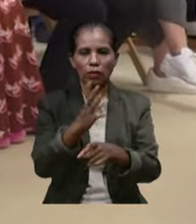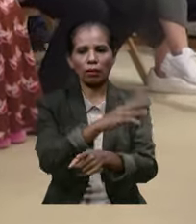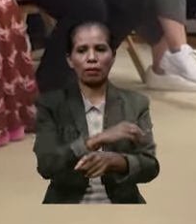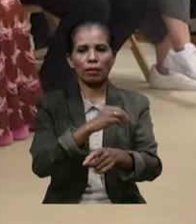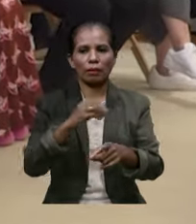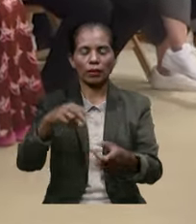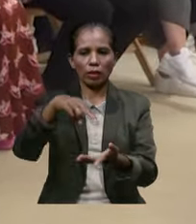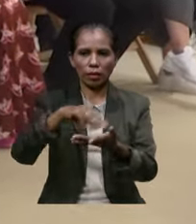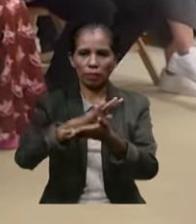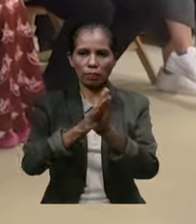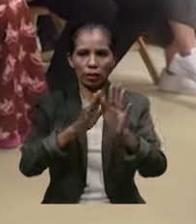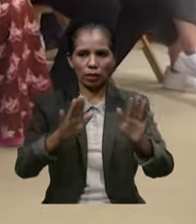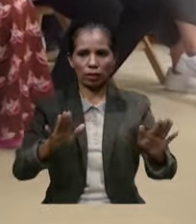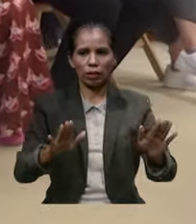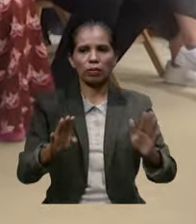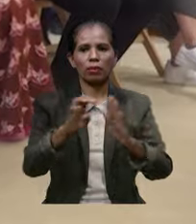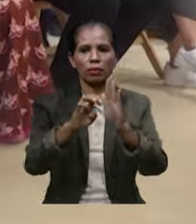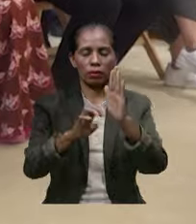atuar em paz no hari estado.